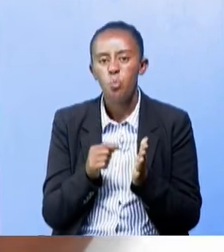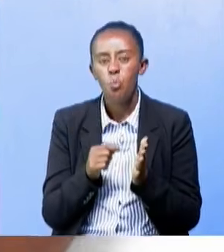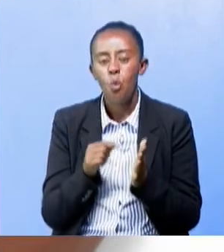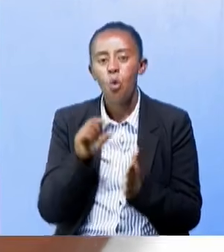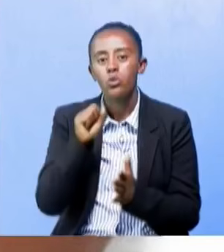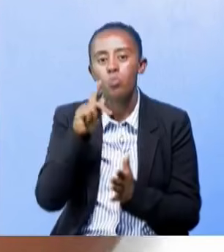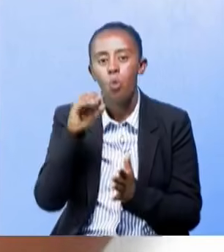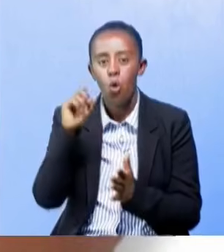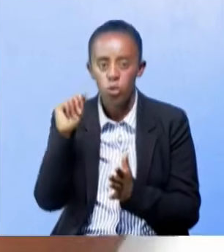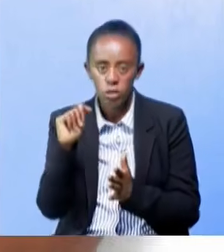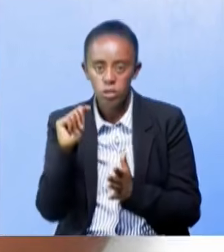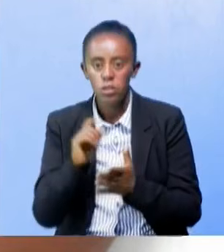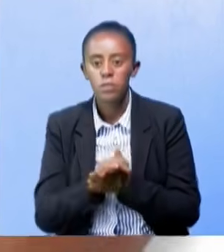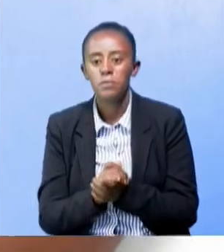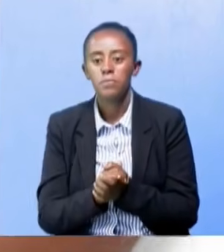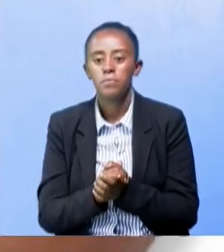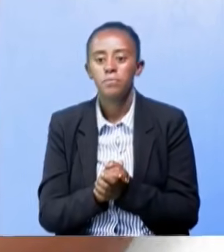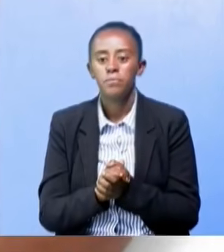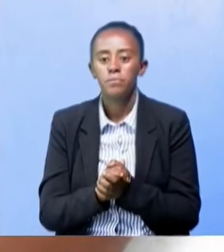A good spot